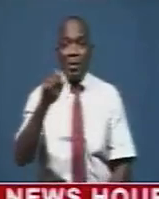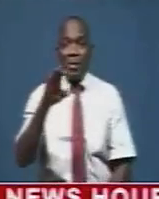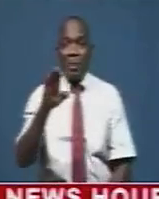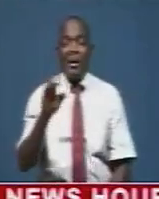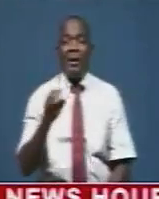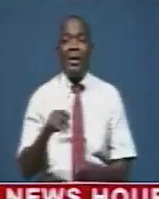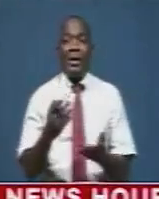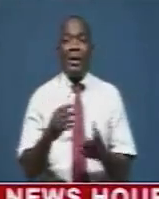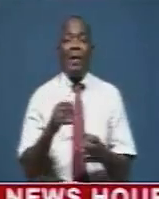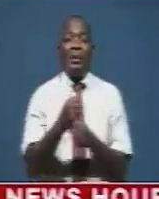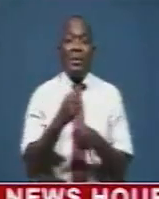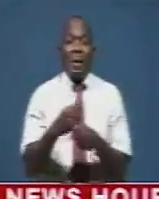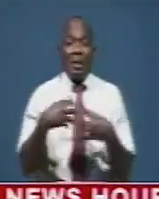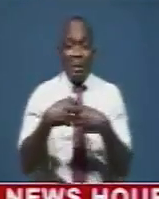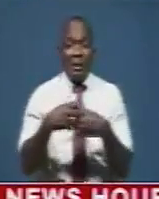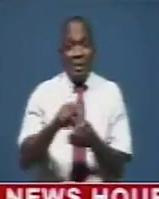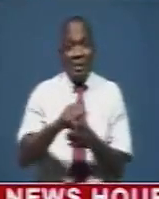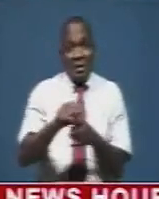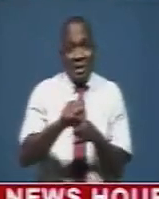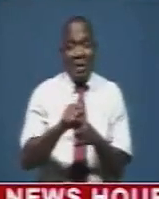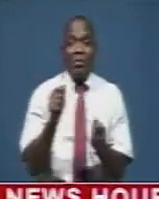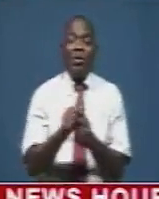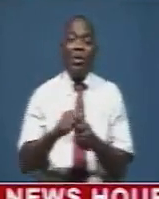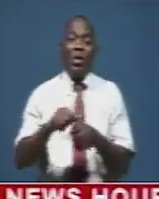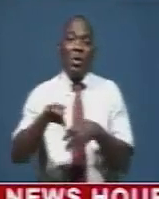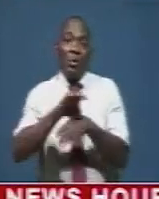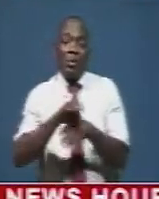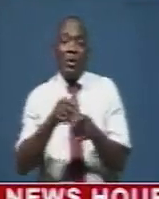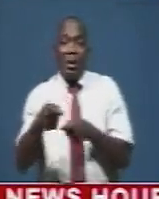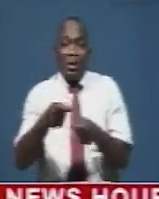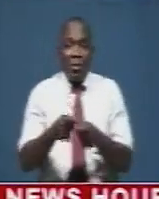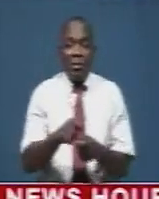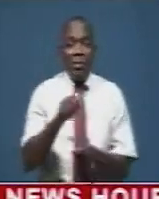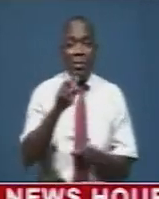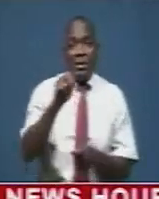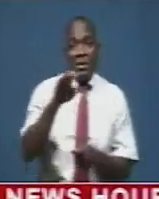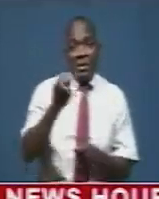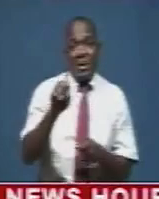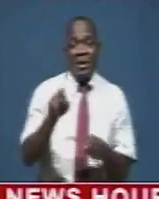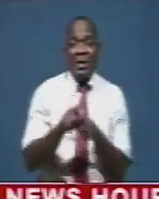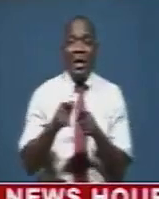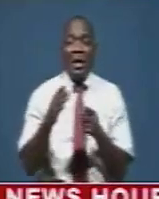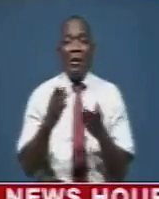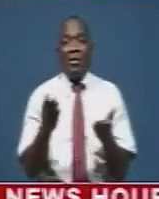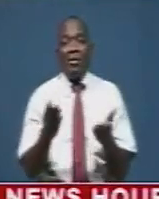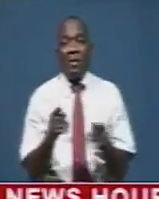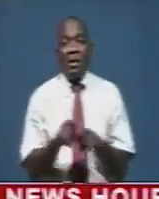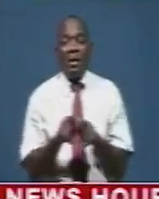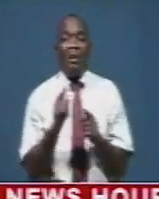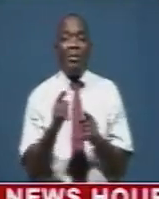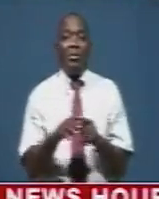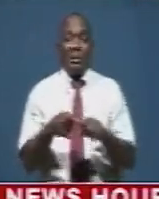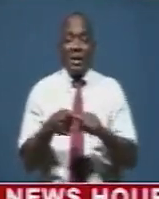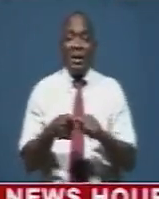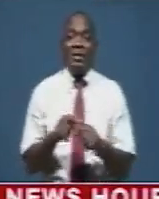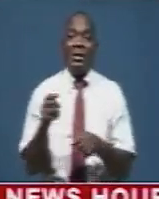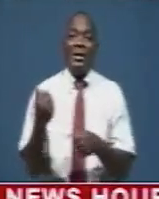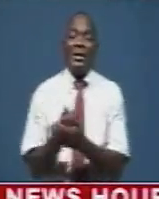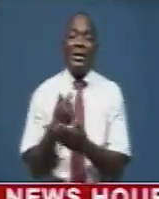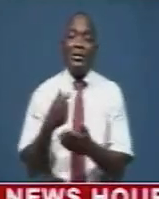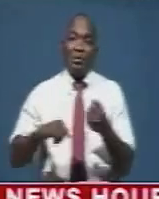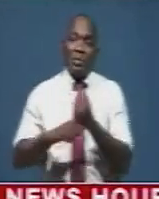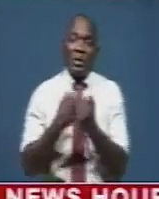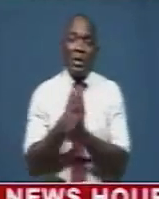Center comes with a computer numerical control, CNC, that has a wider scope and will be a backbone to Ghana's